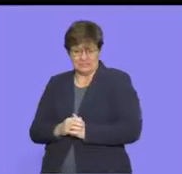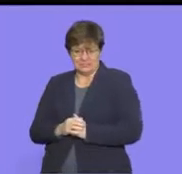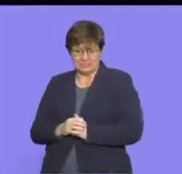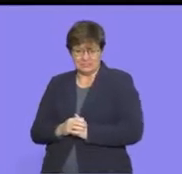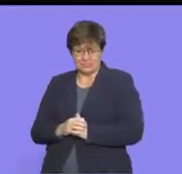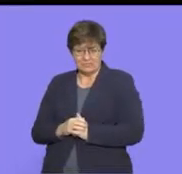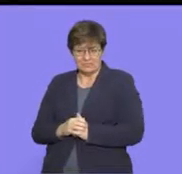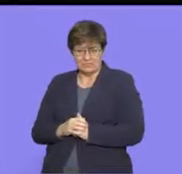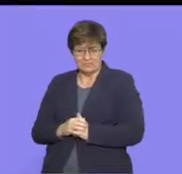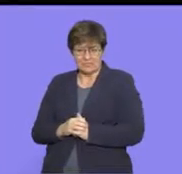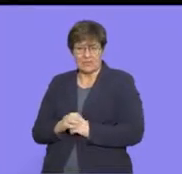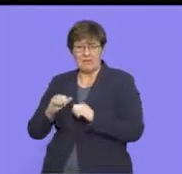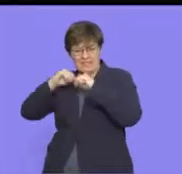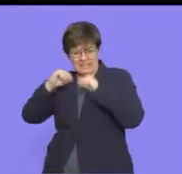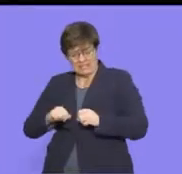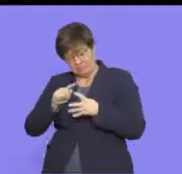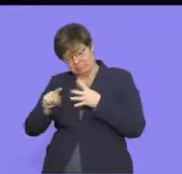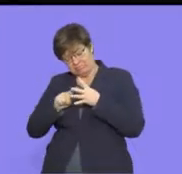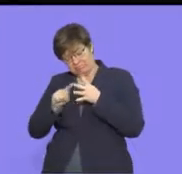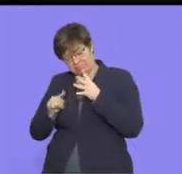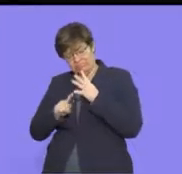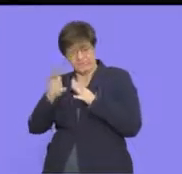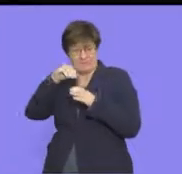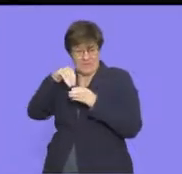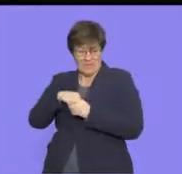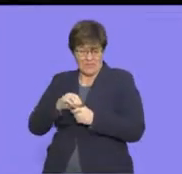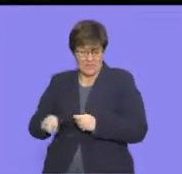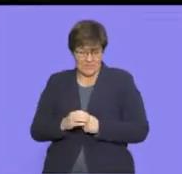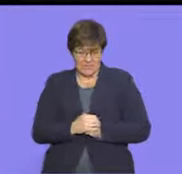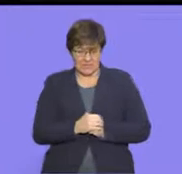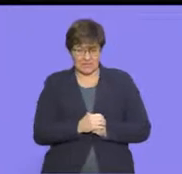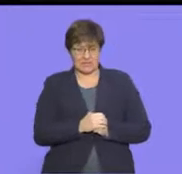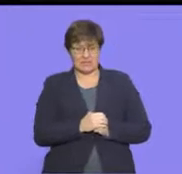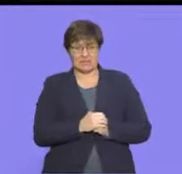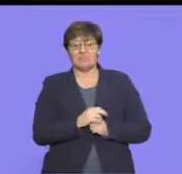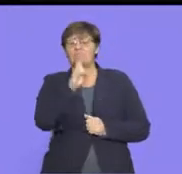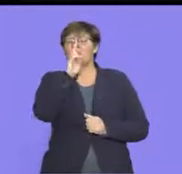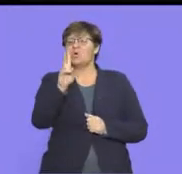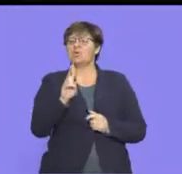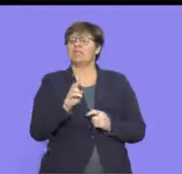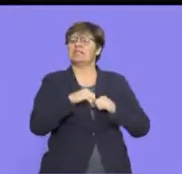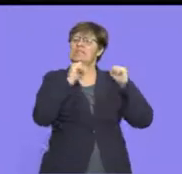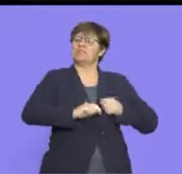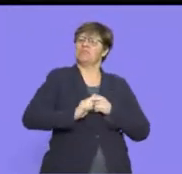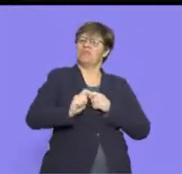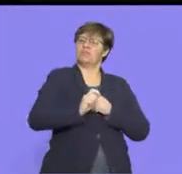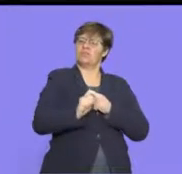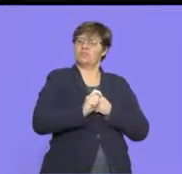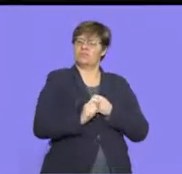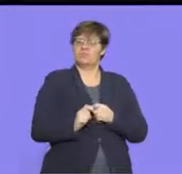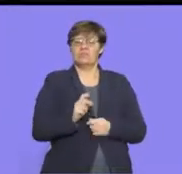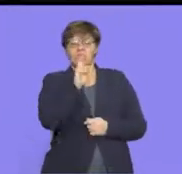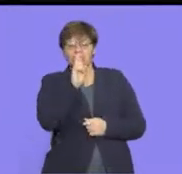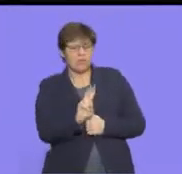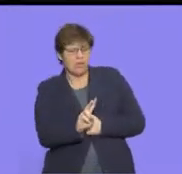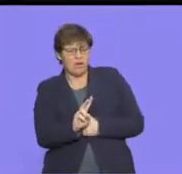and I'm going to use the word here, systems. So if I'm looking at my transport system, if